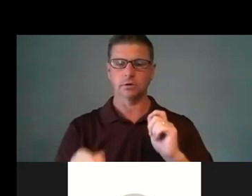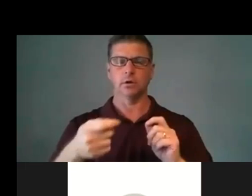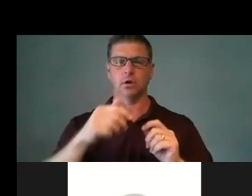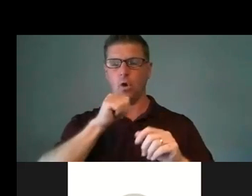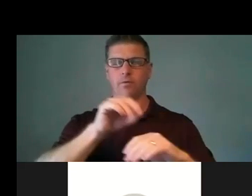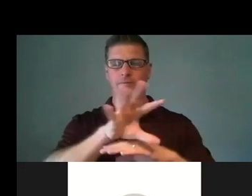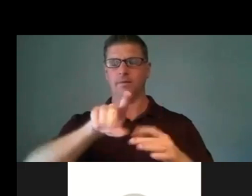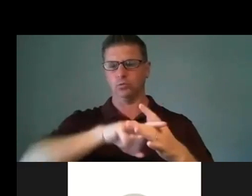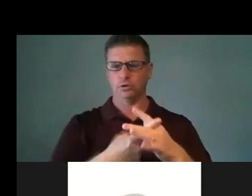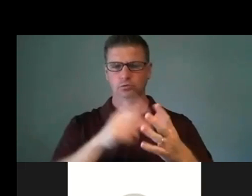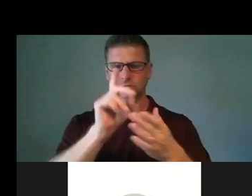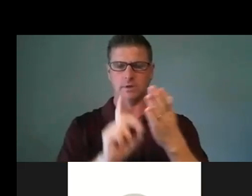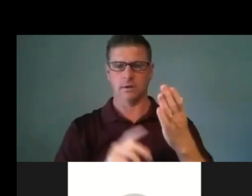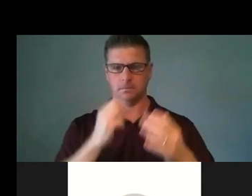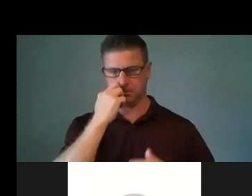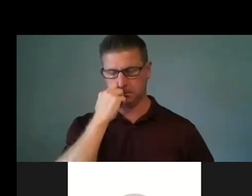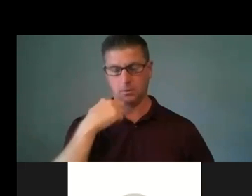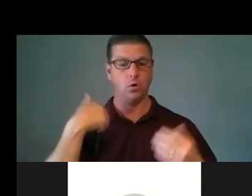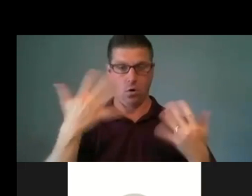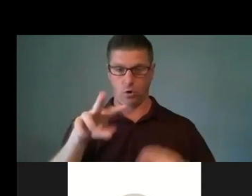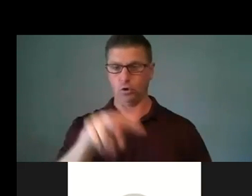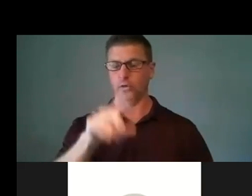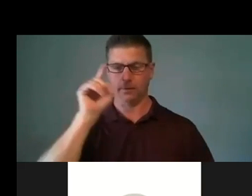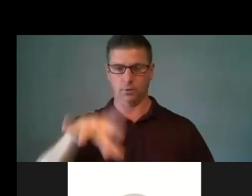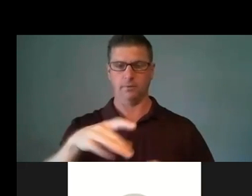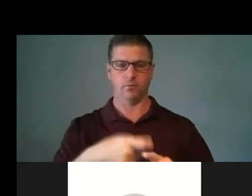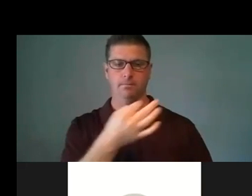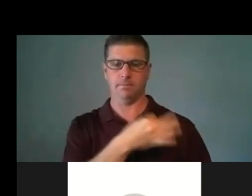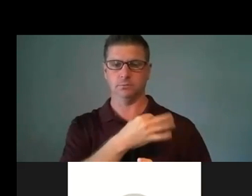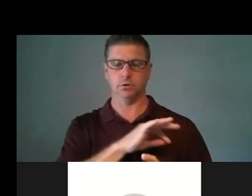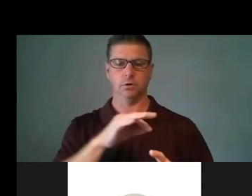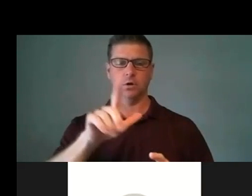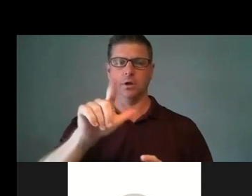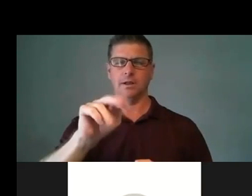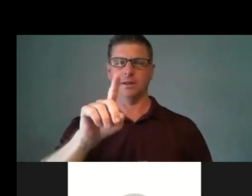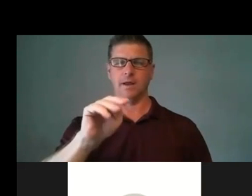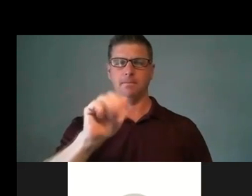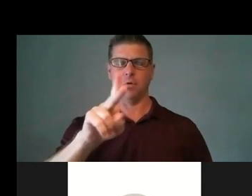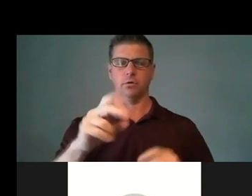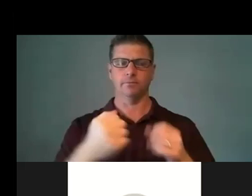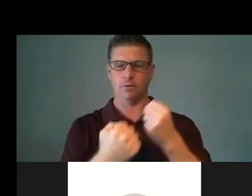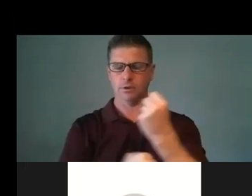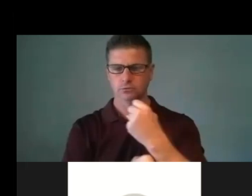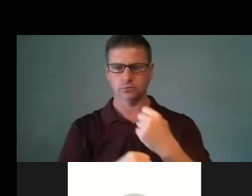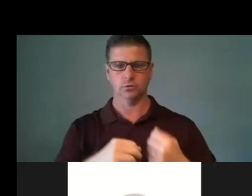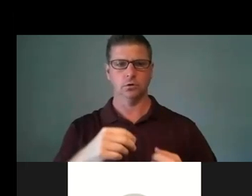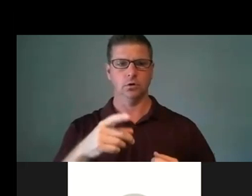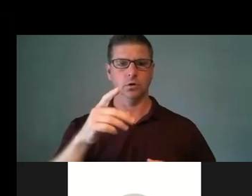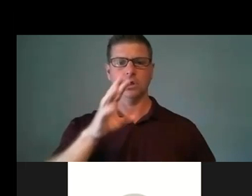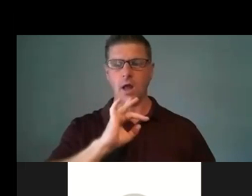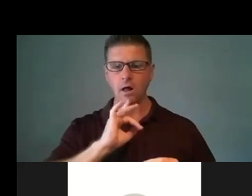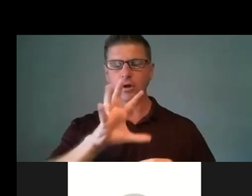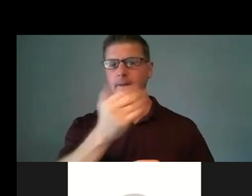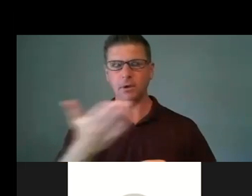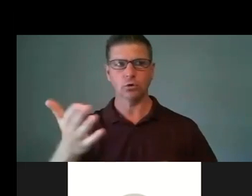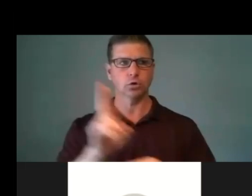design. Already, we've solicited input from the Pittsburgh Historic Landmark Foundation, PHLF, on the colors and materials to be